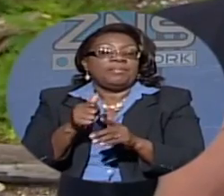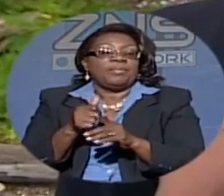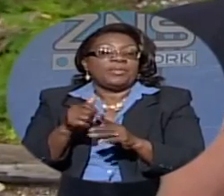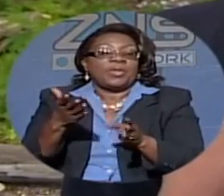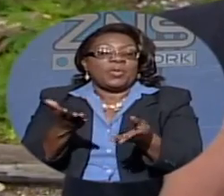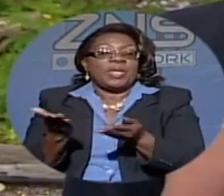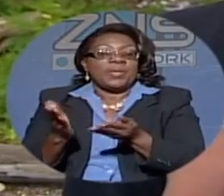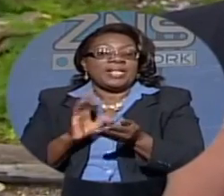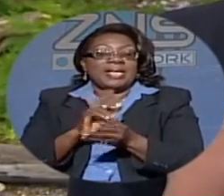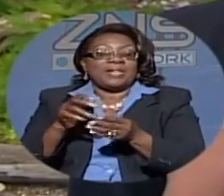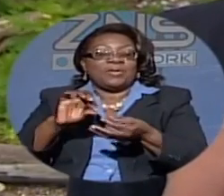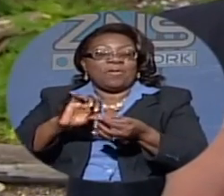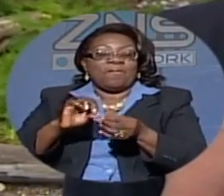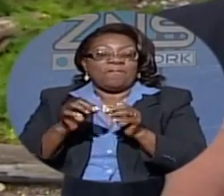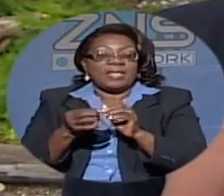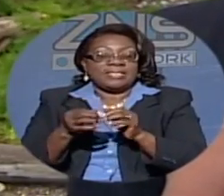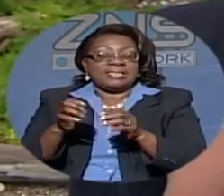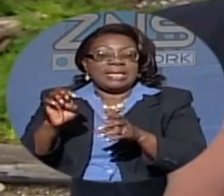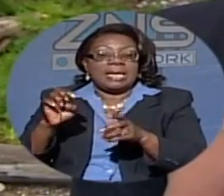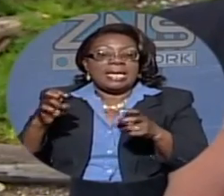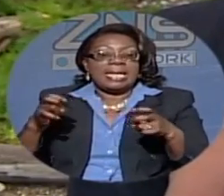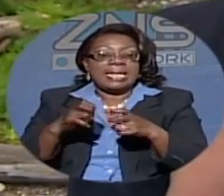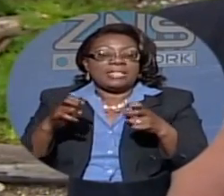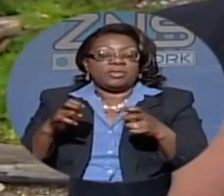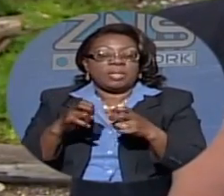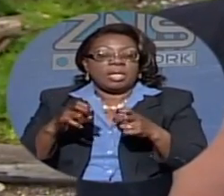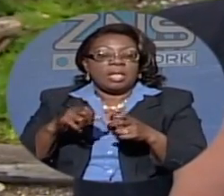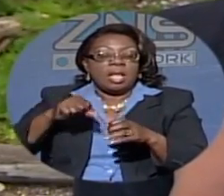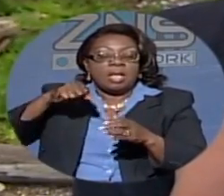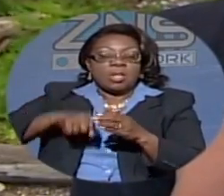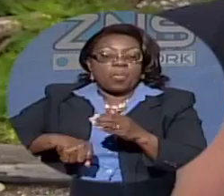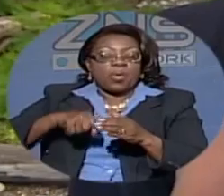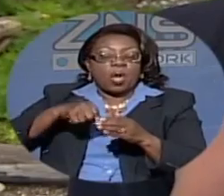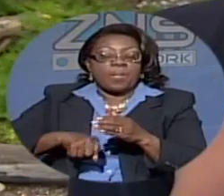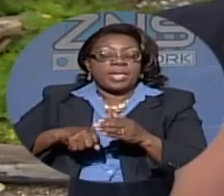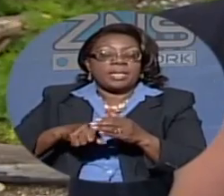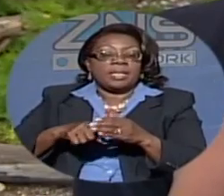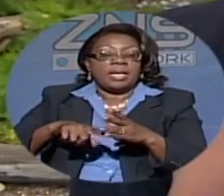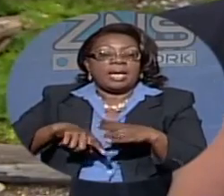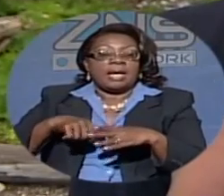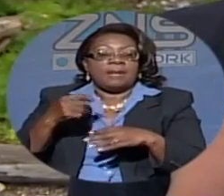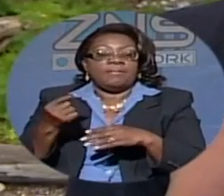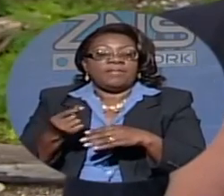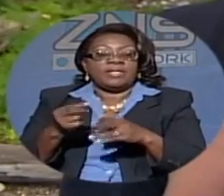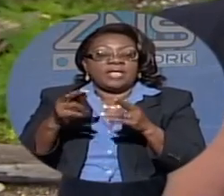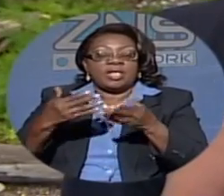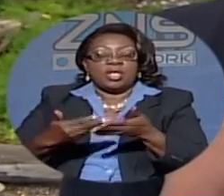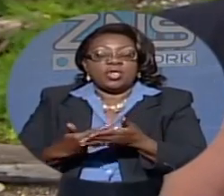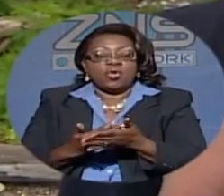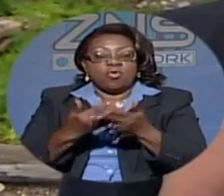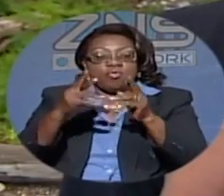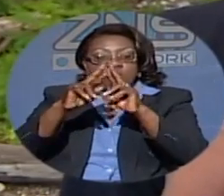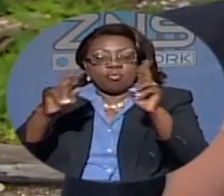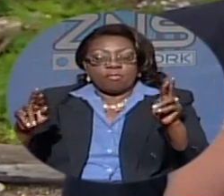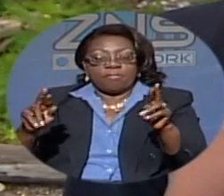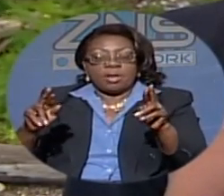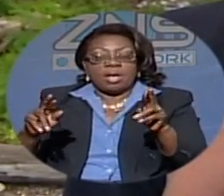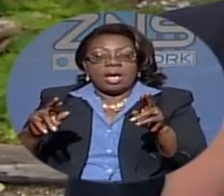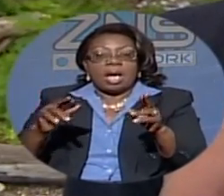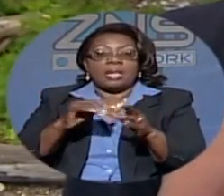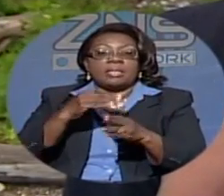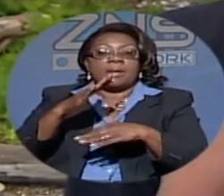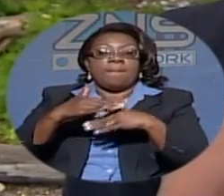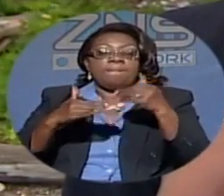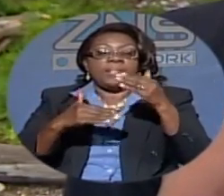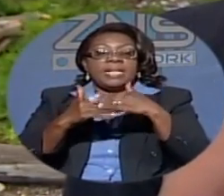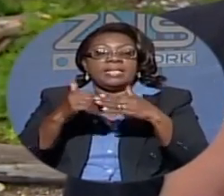will fix the electrical, the plumbing, and lift the back and put on new roof, that the terminal will